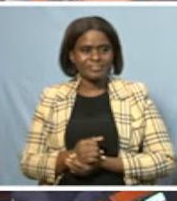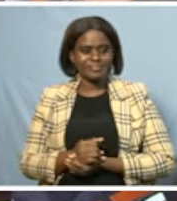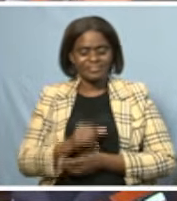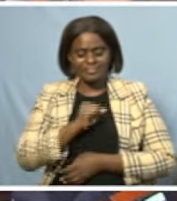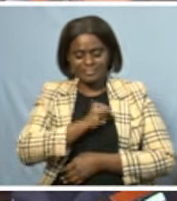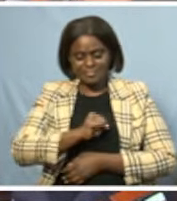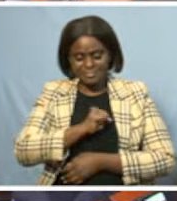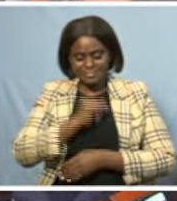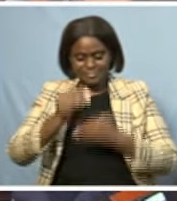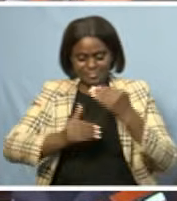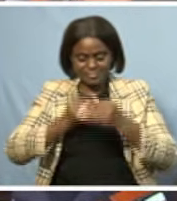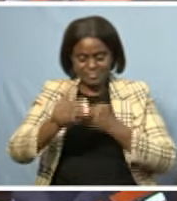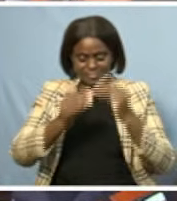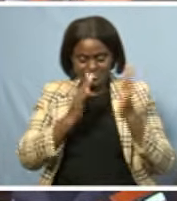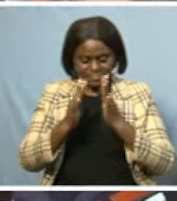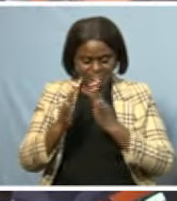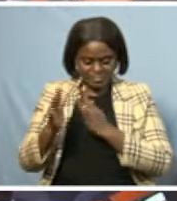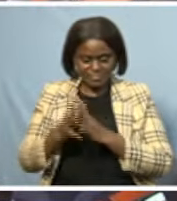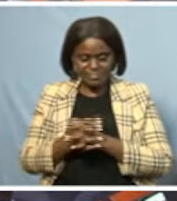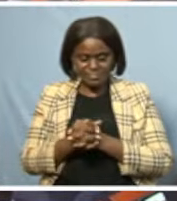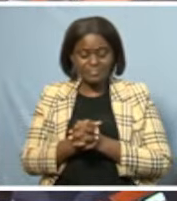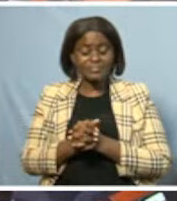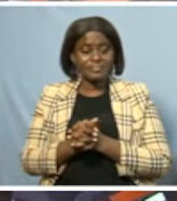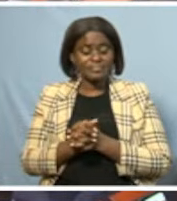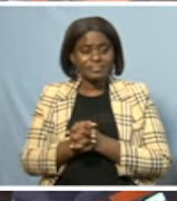Sorry. Next order.